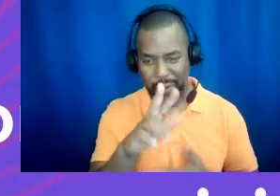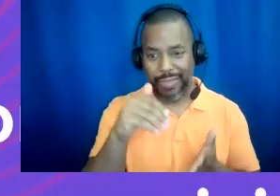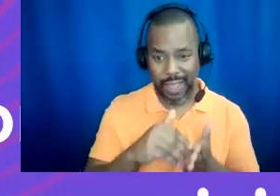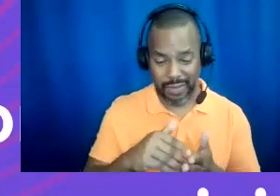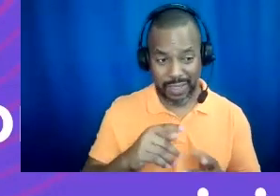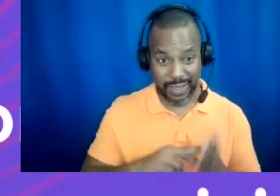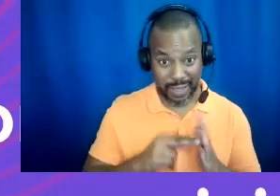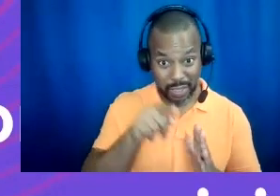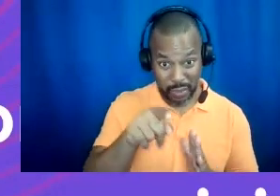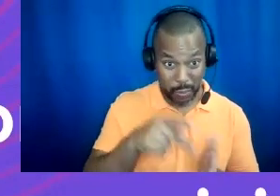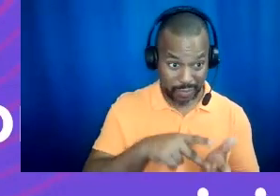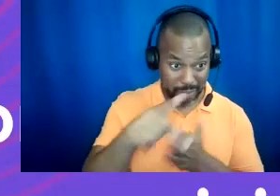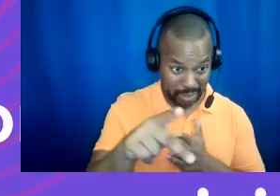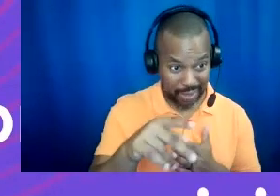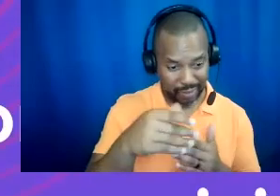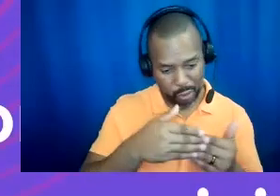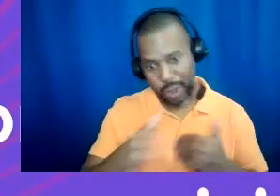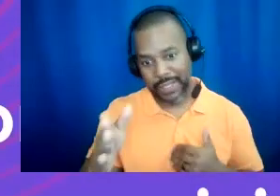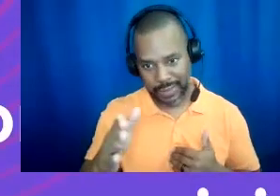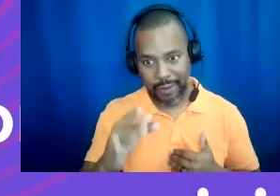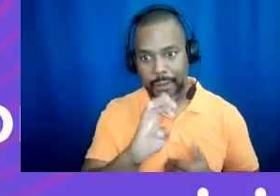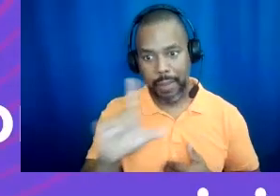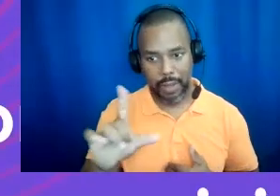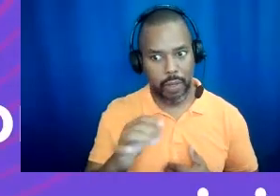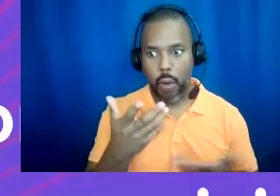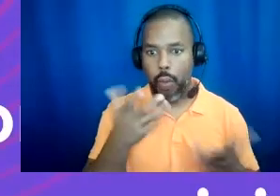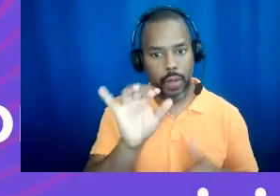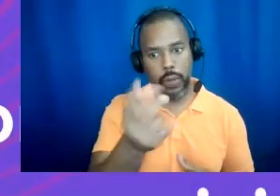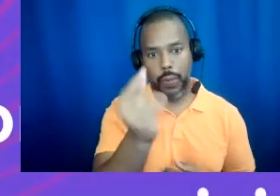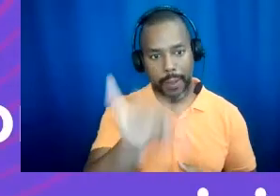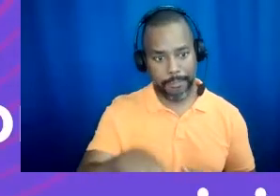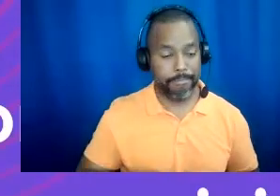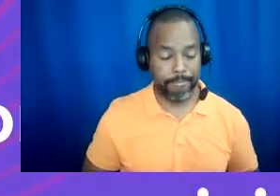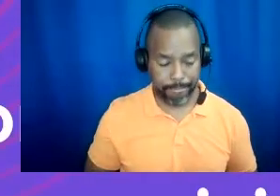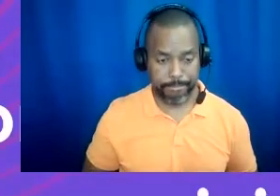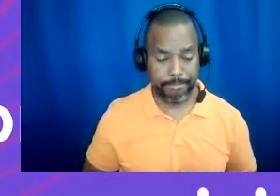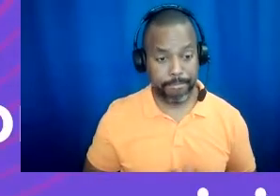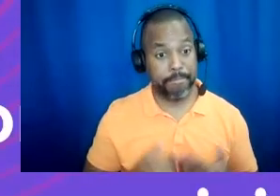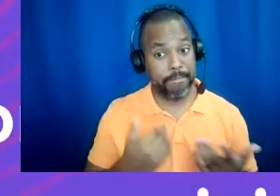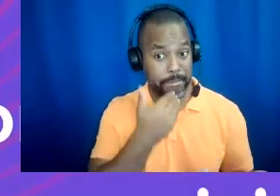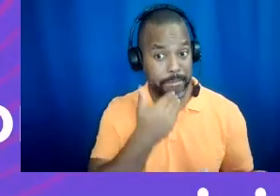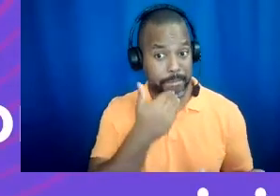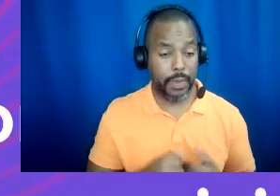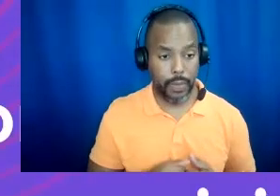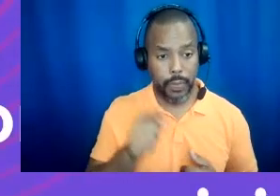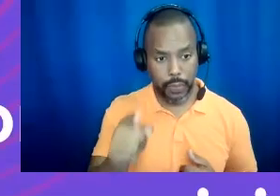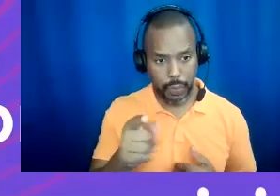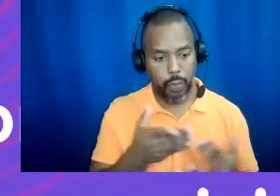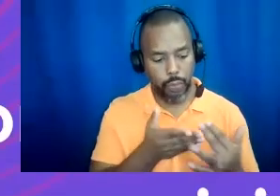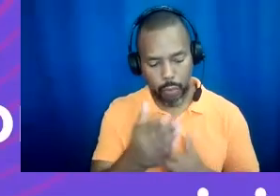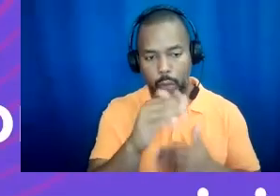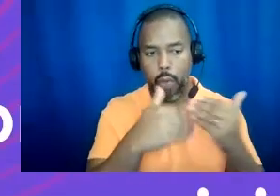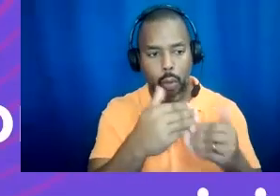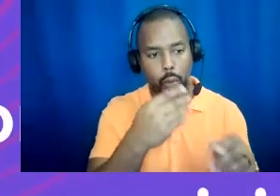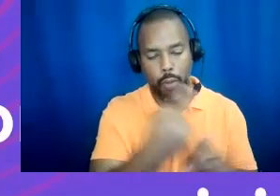stuck actually having to pay the remainder of that bill. You don't want to do that. So definitely make sure that you're going through all the proper steps to